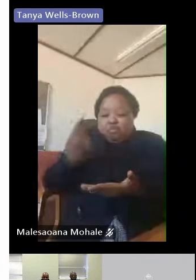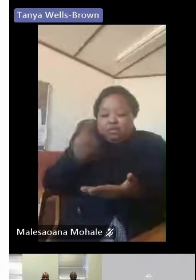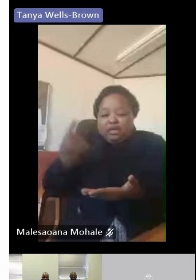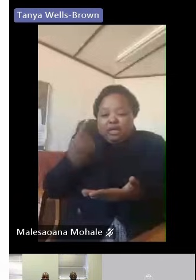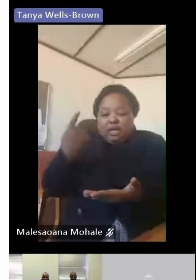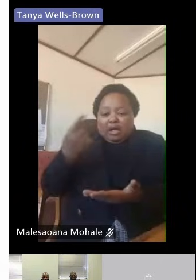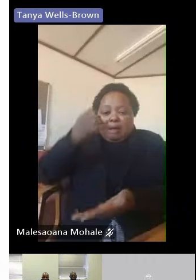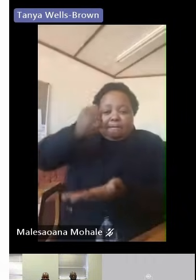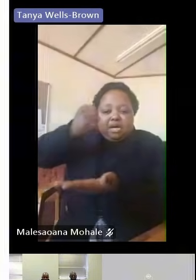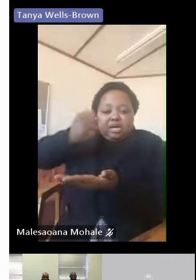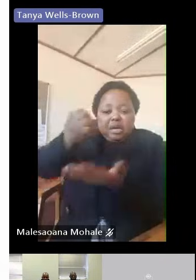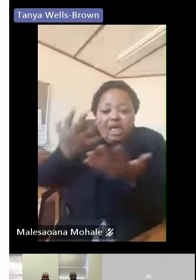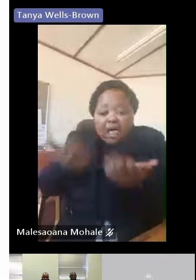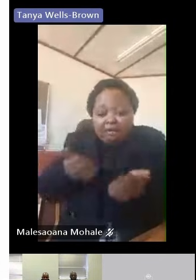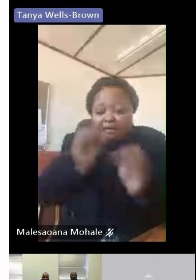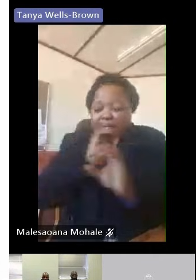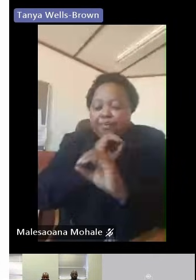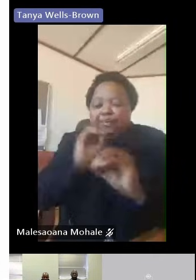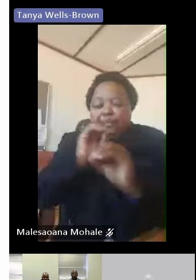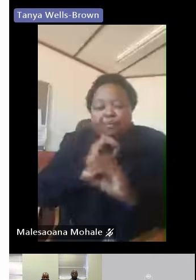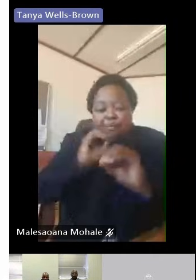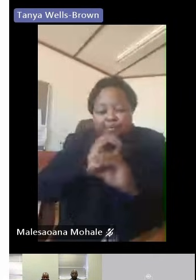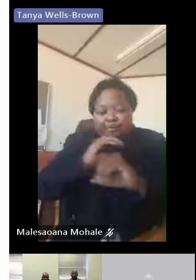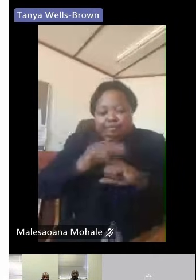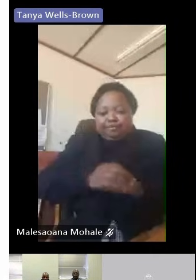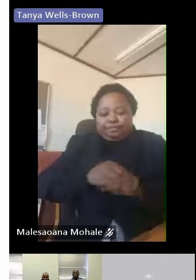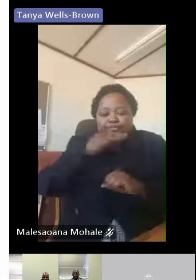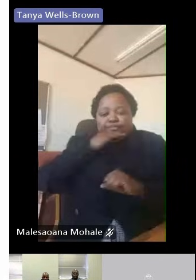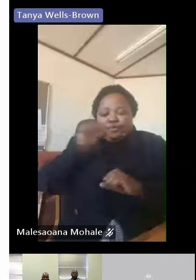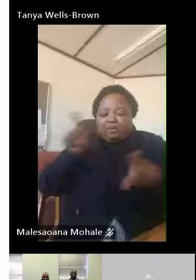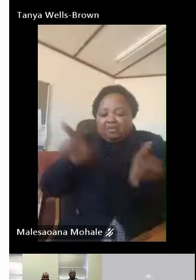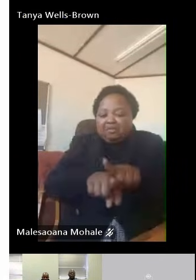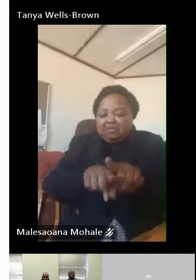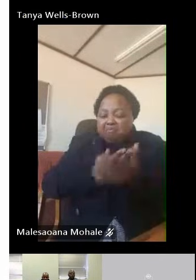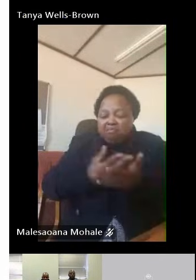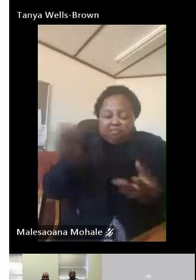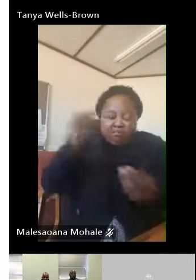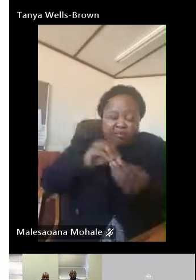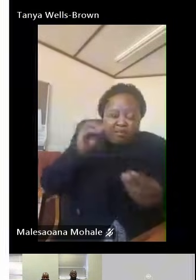get done, we're actually, further creating these silos.